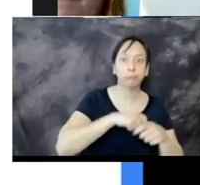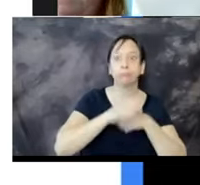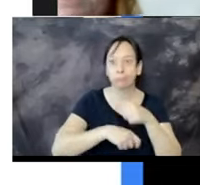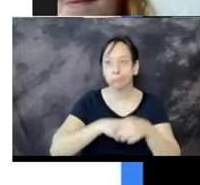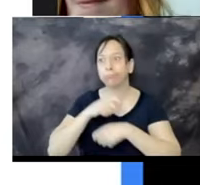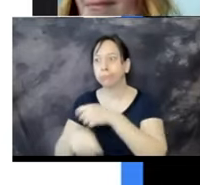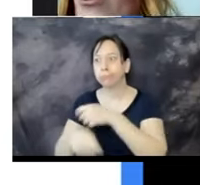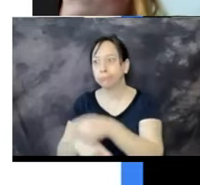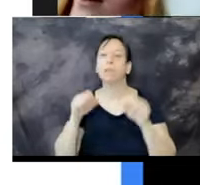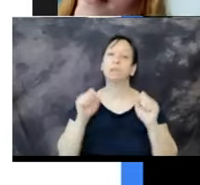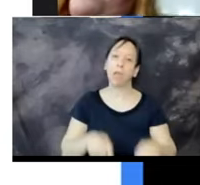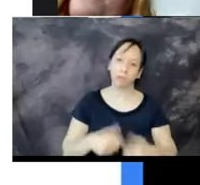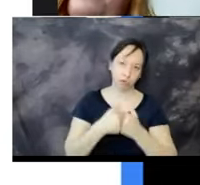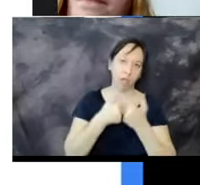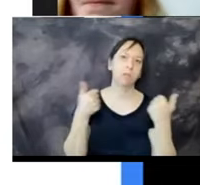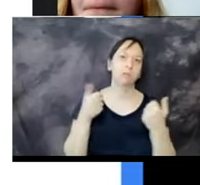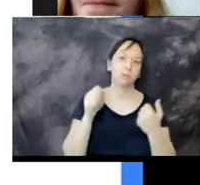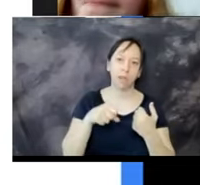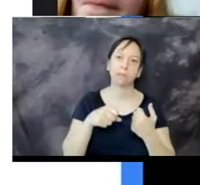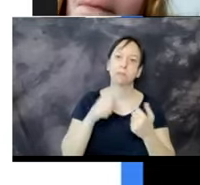Great example. Thank you, Kat. You're welcome.